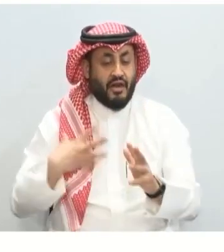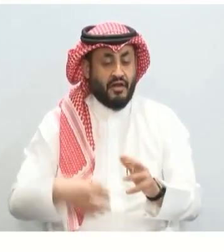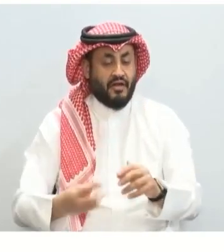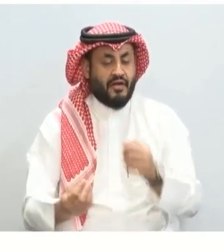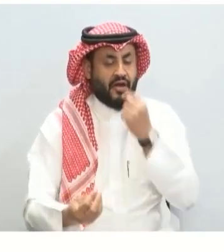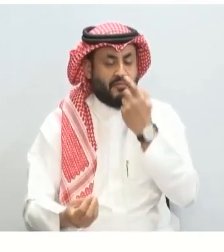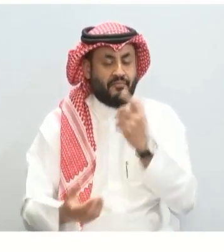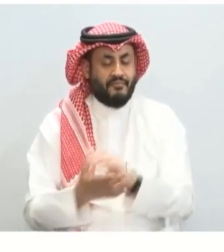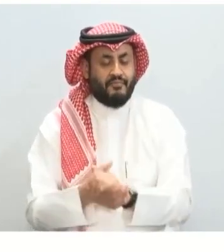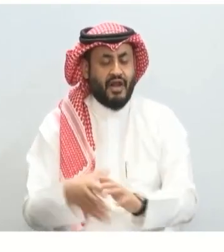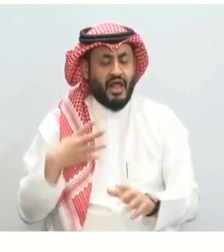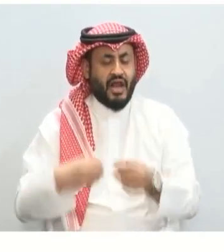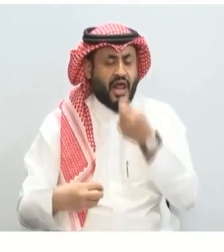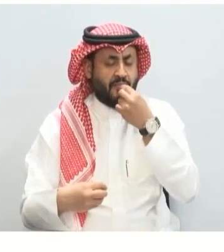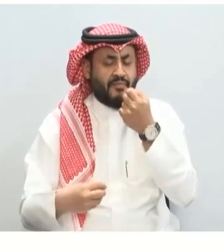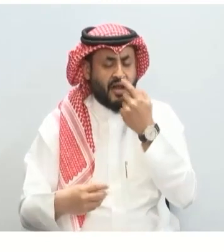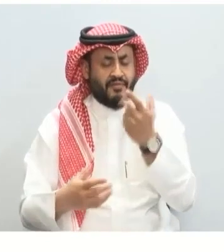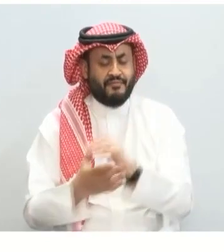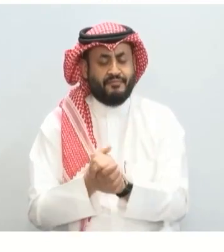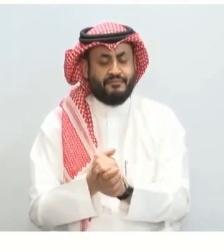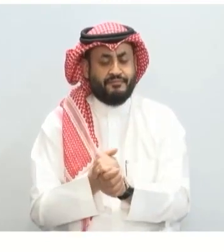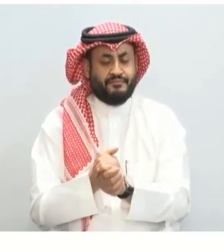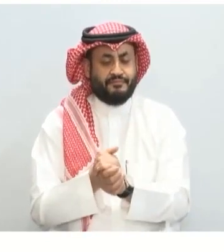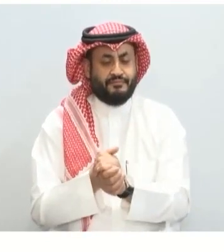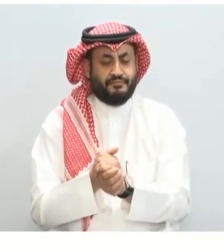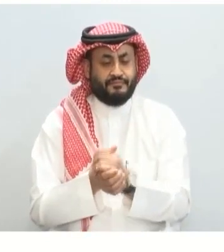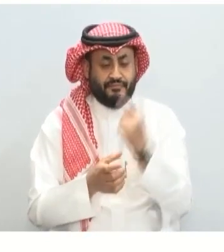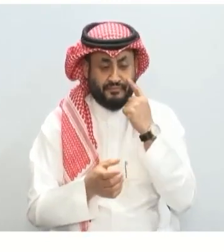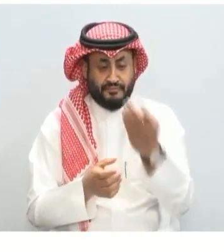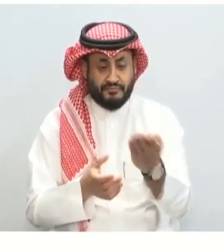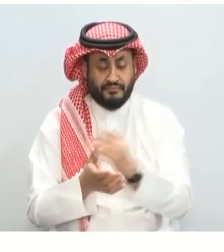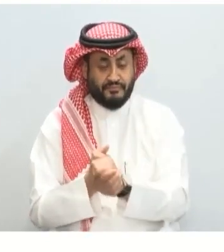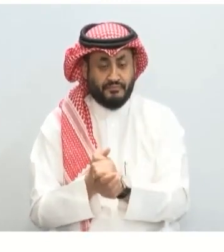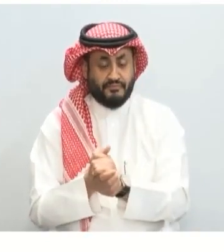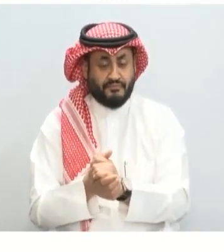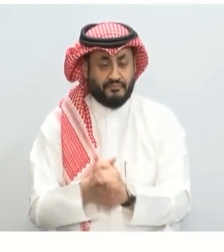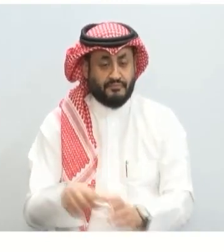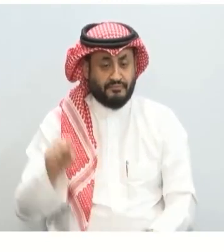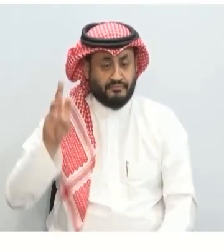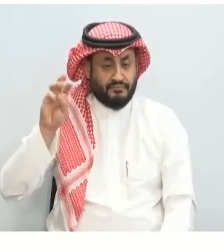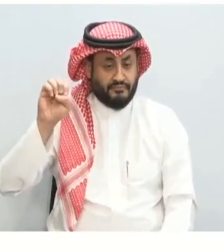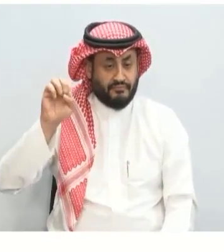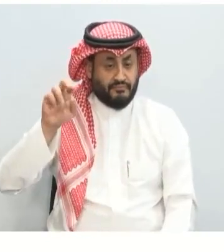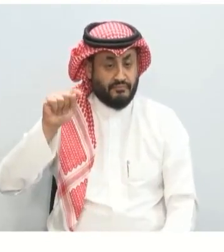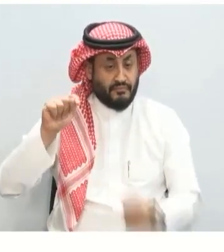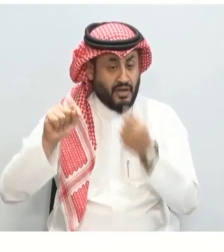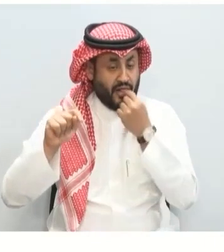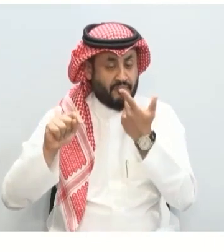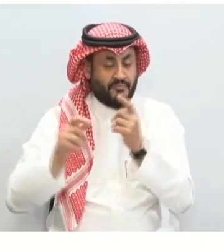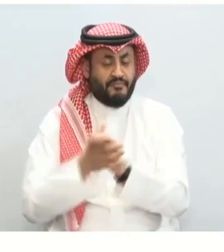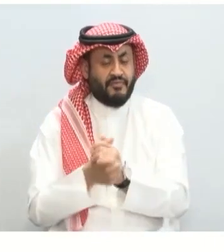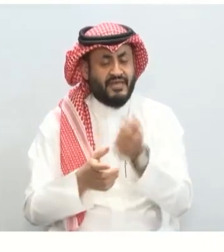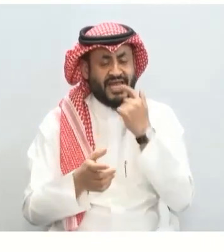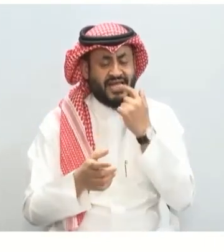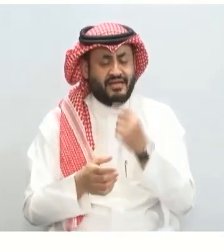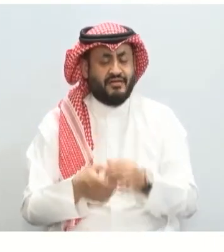things, love desserts and candies. Maybe from the term itself, sweet tooth. Sweet tooth, it